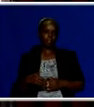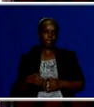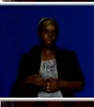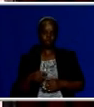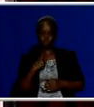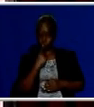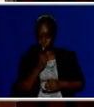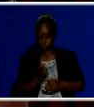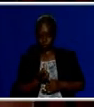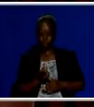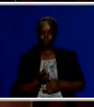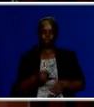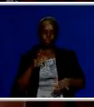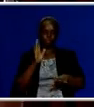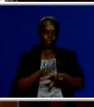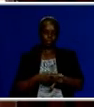So,